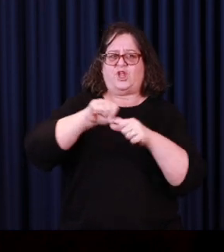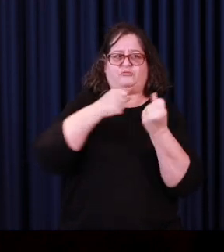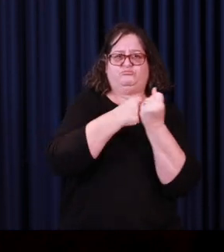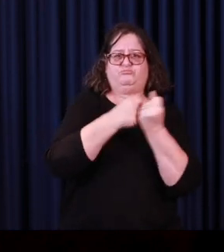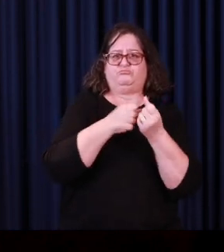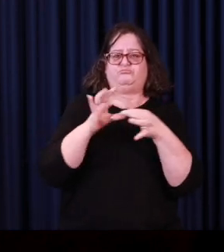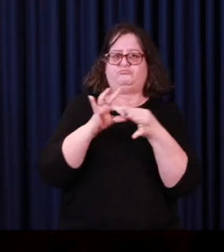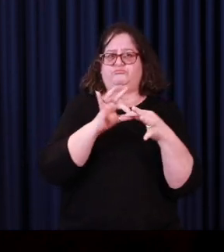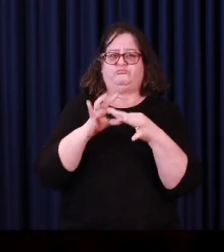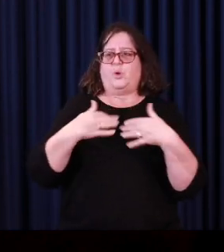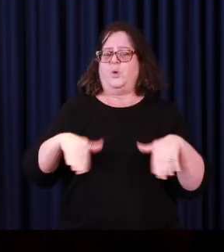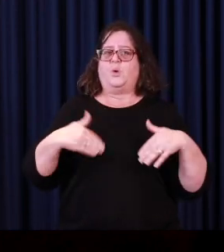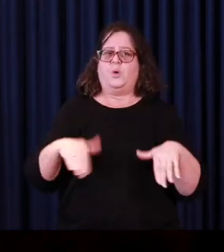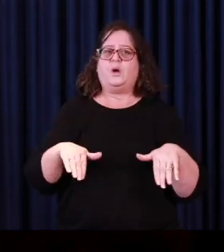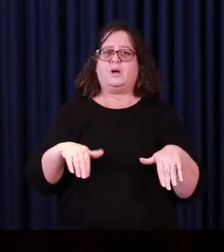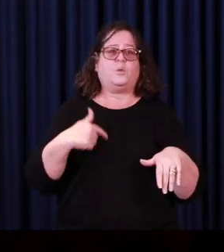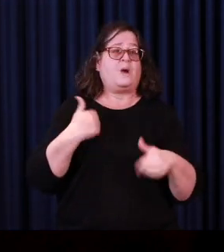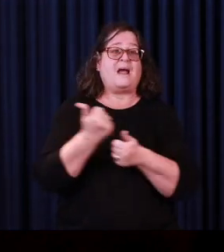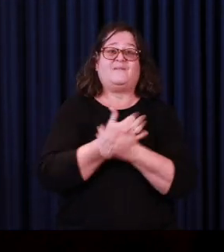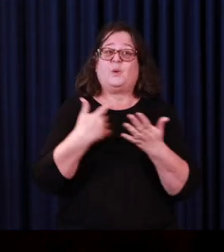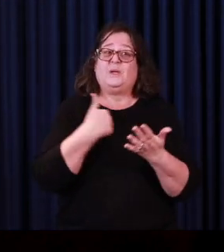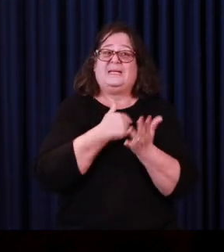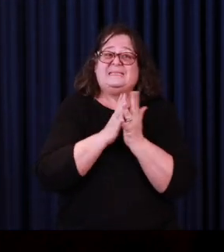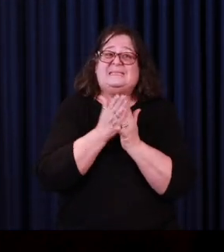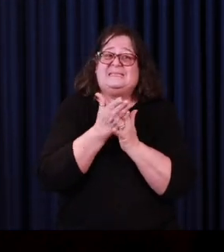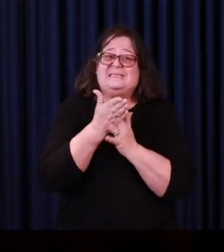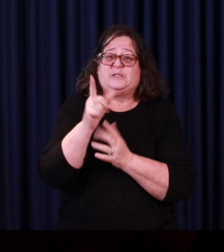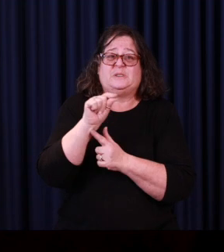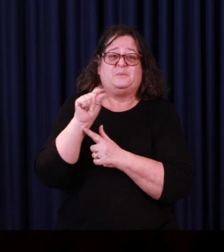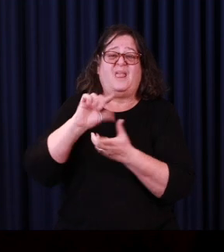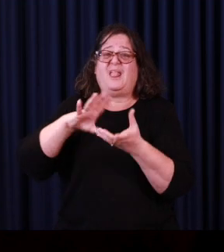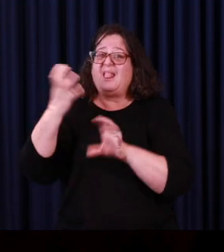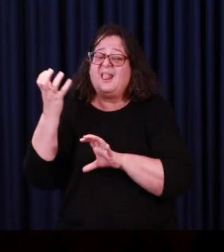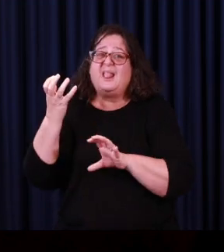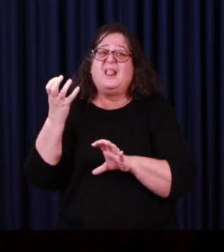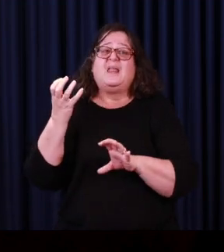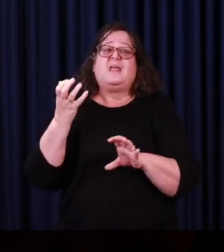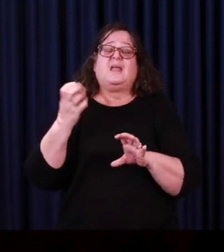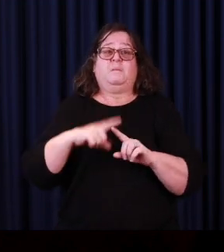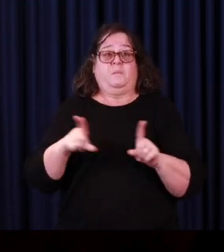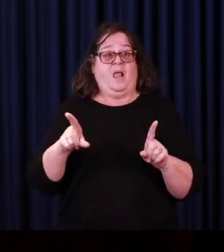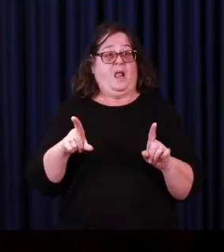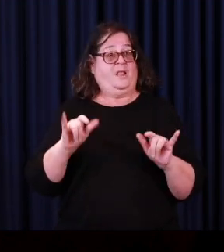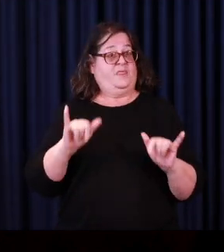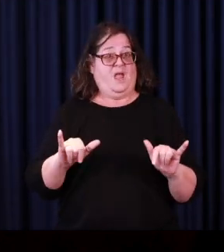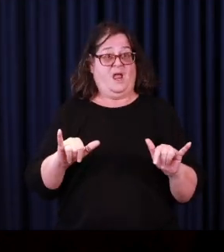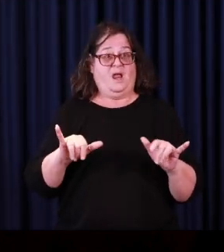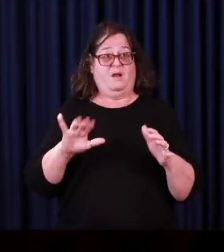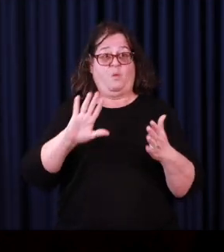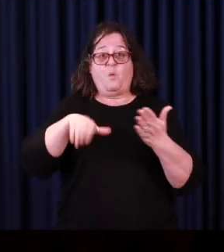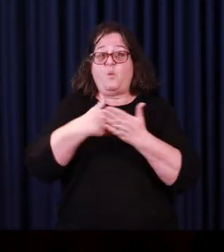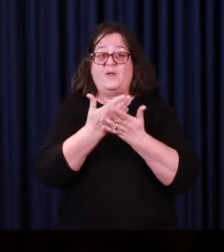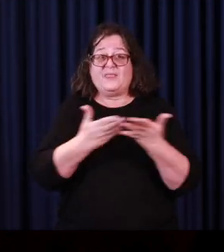Despite everything 2020 threw at us in the face of a global pandemic, every